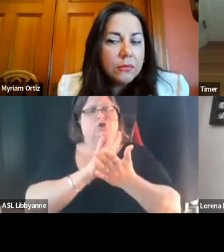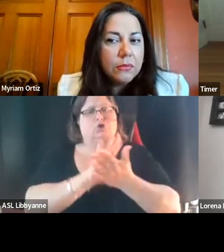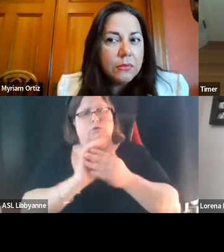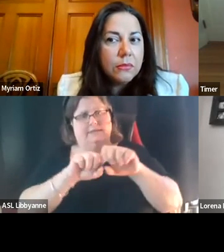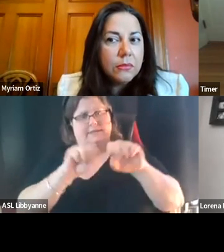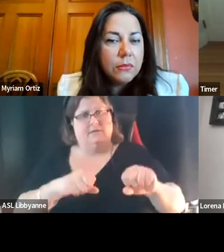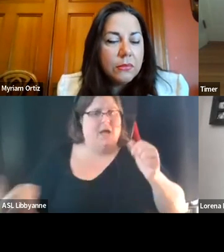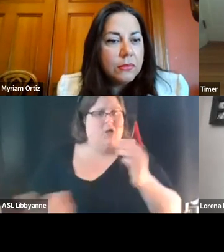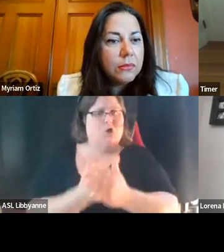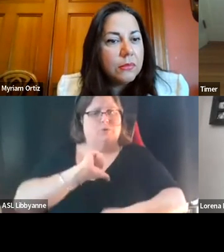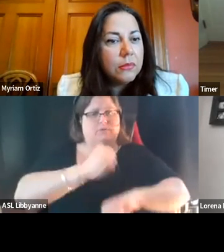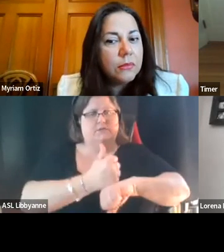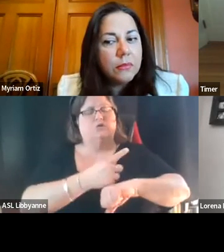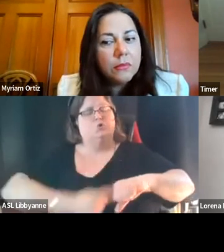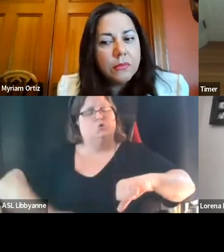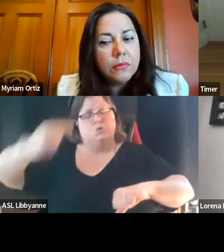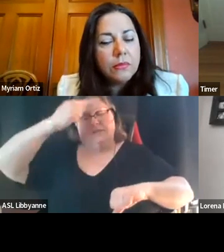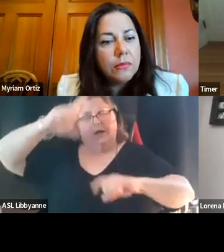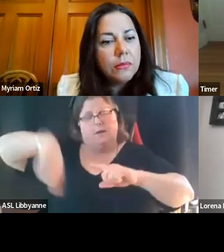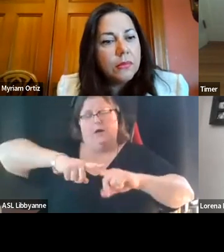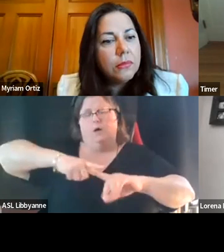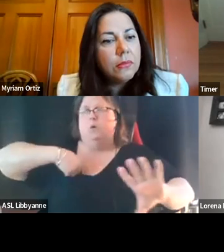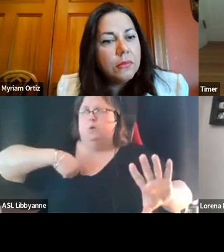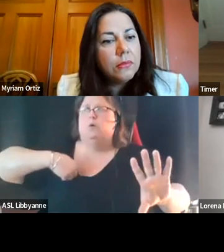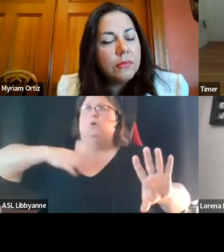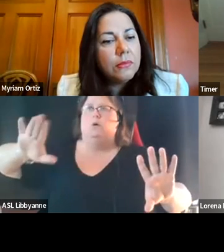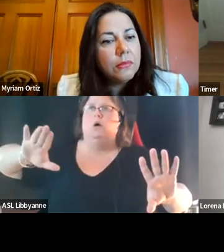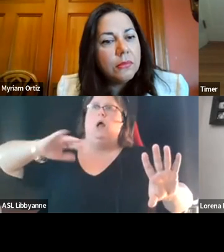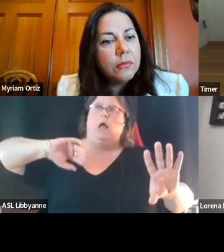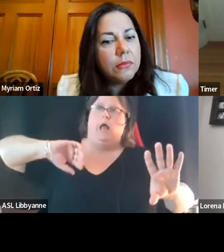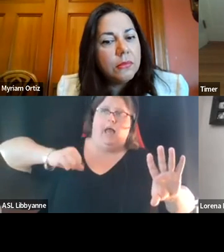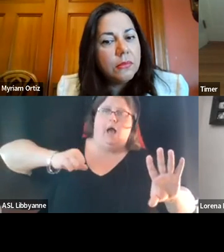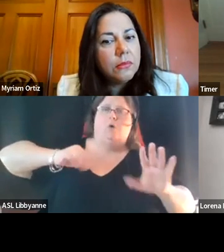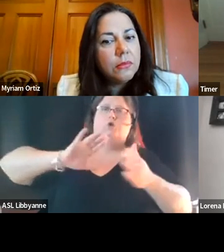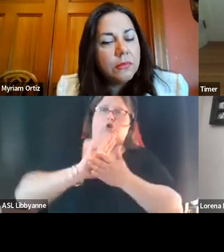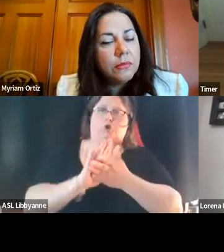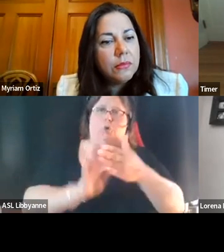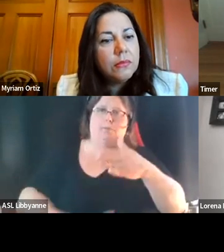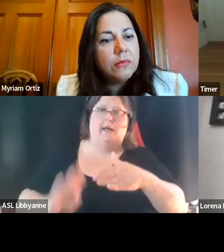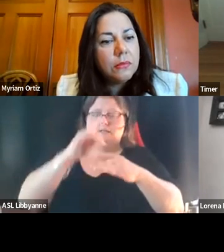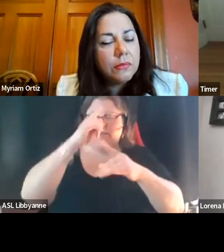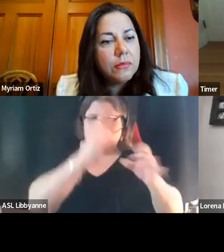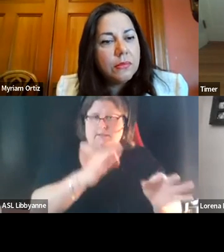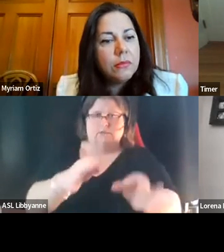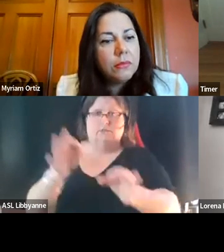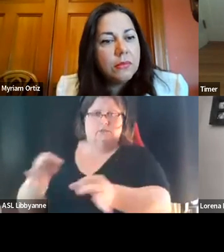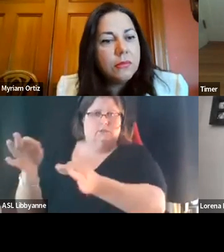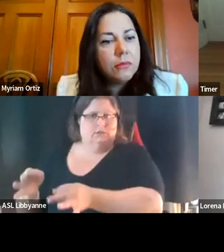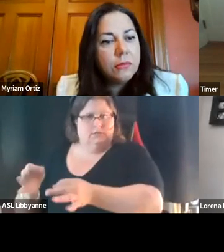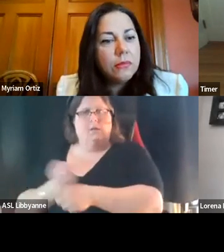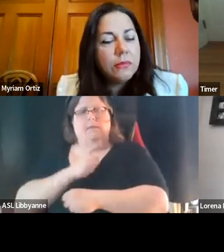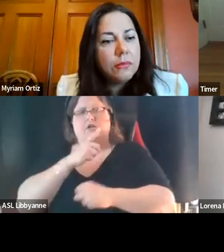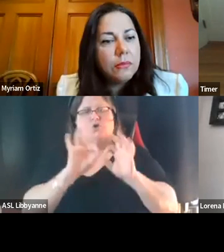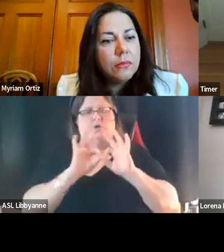superintendent to really think about the avenues for school-based shared decision-making and ensuring that families'